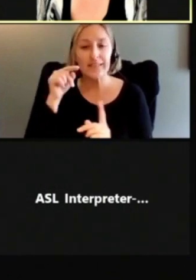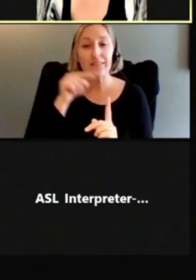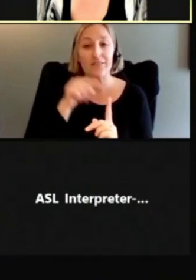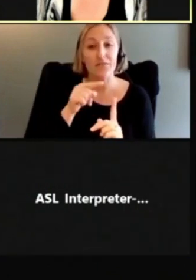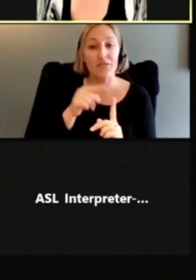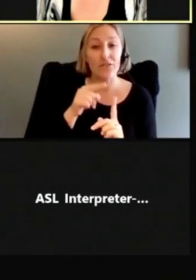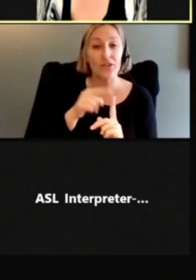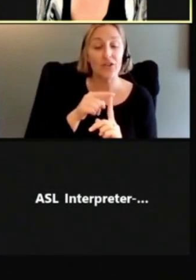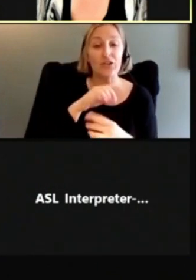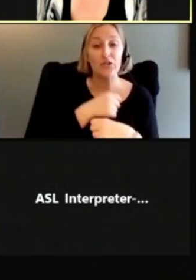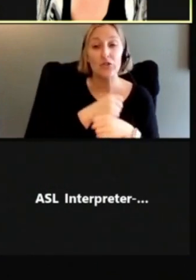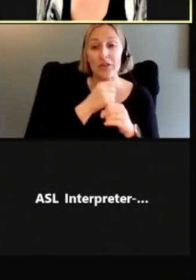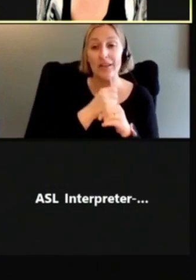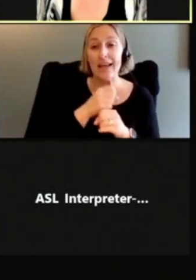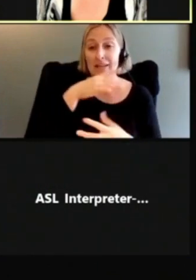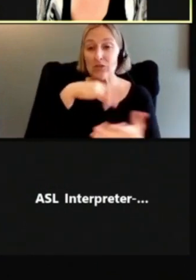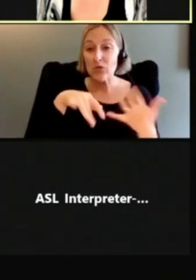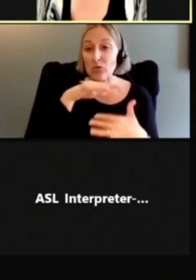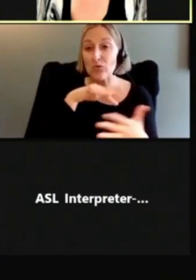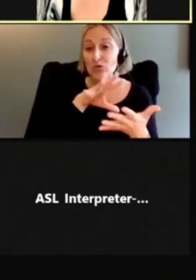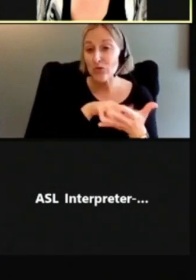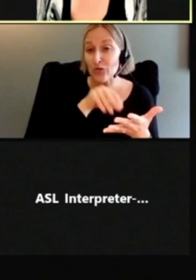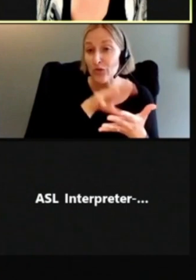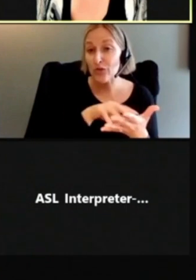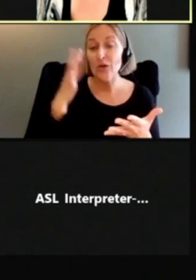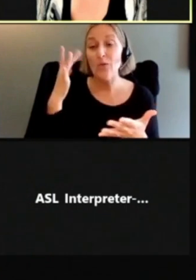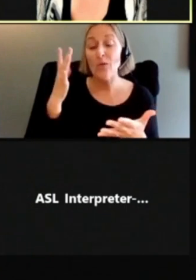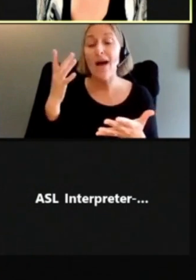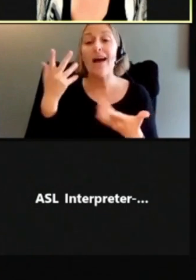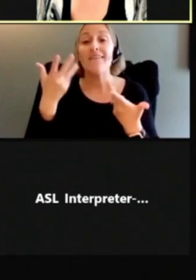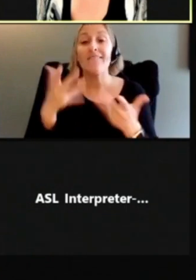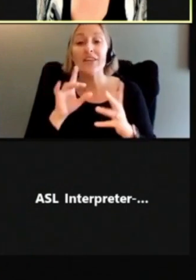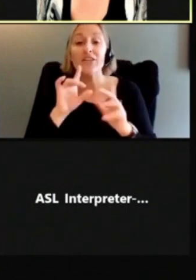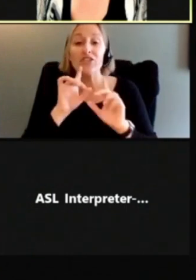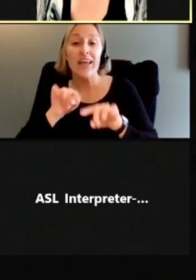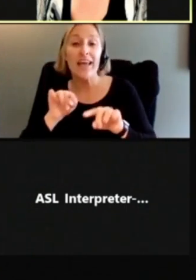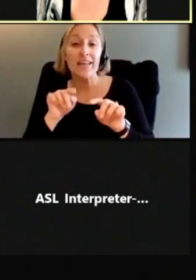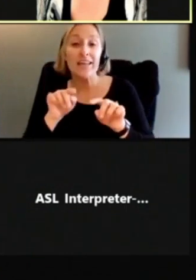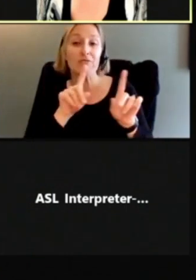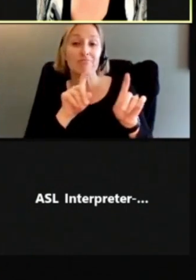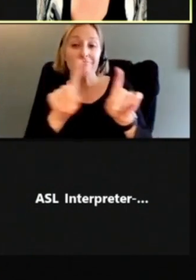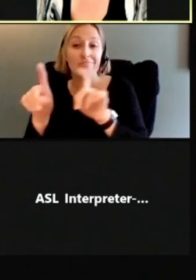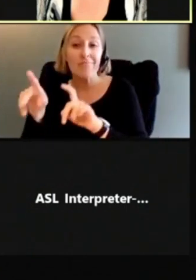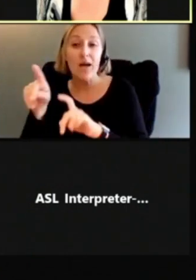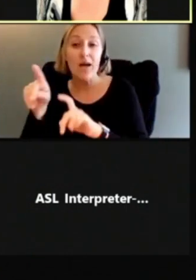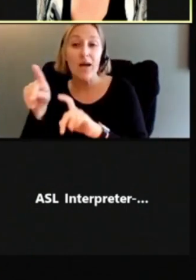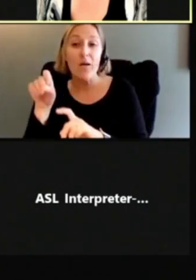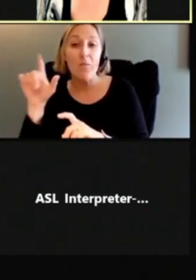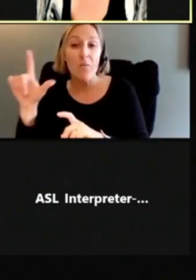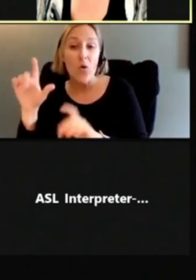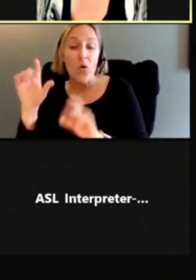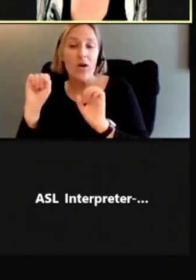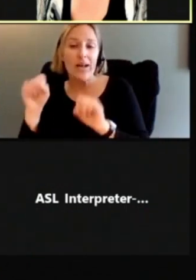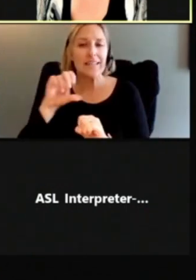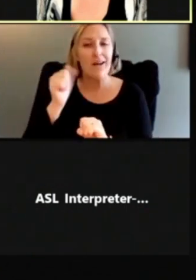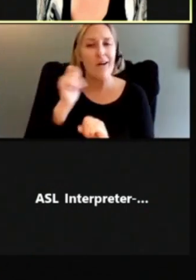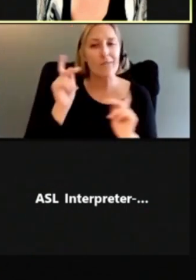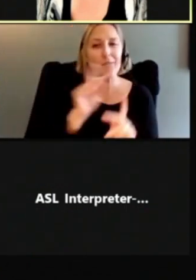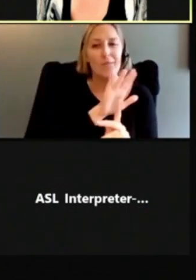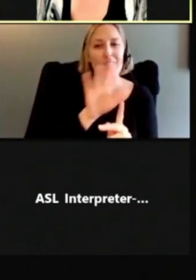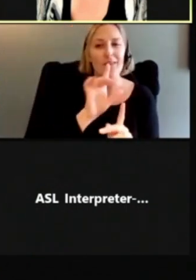learning aspect, because after somebody answers a poll, it pops up the results of other people who have answered that poll.